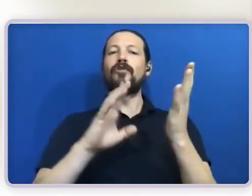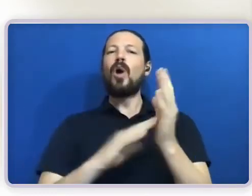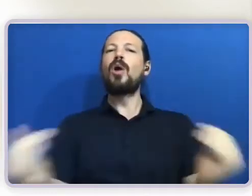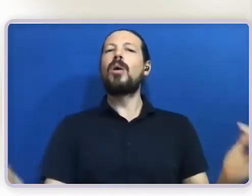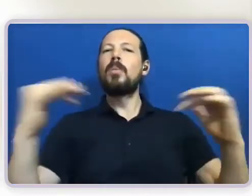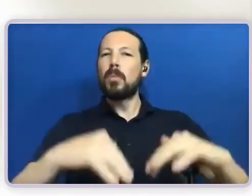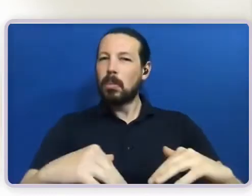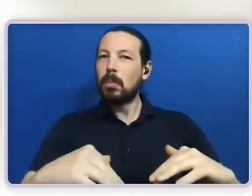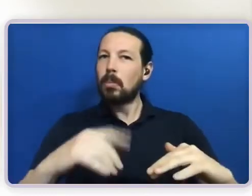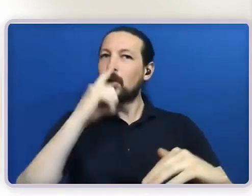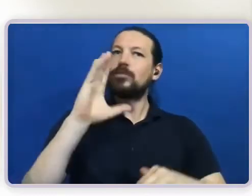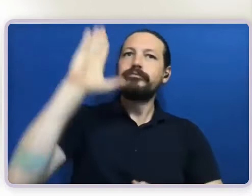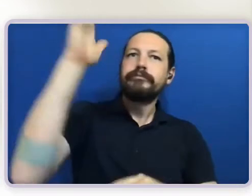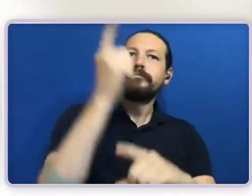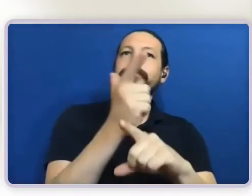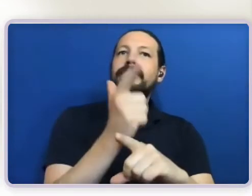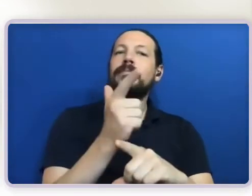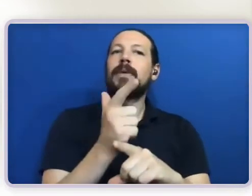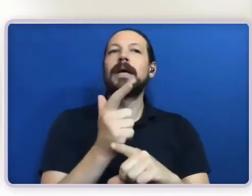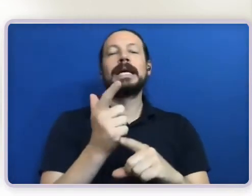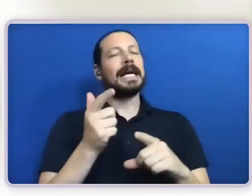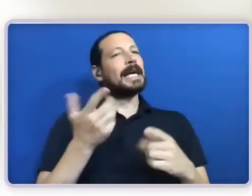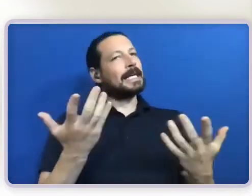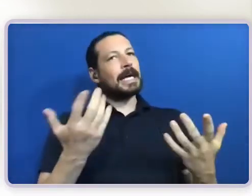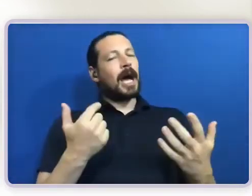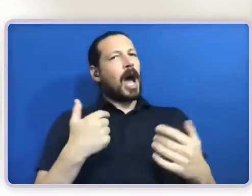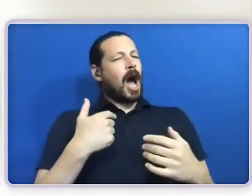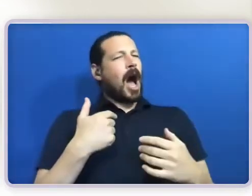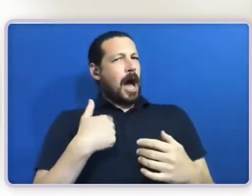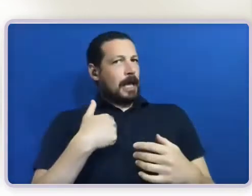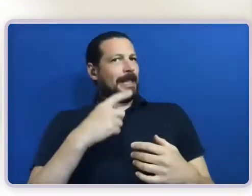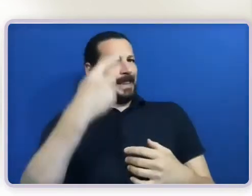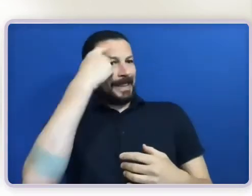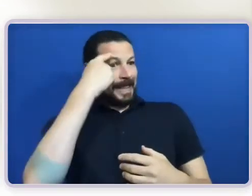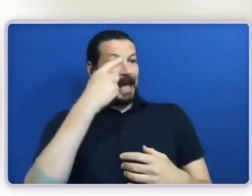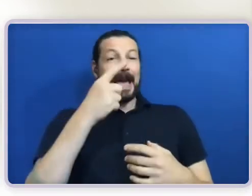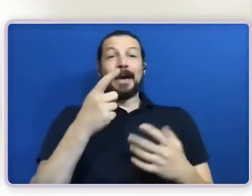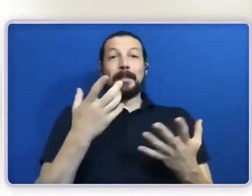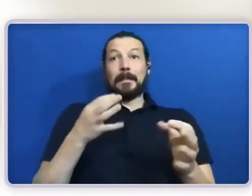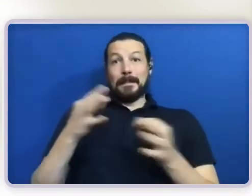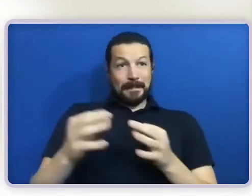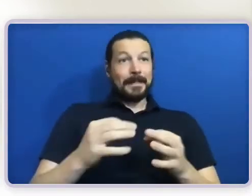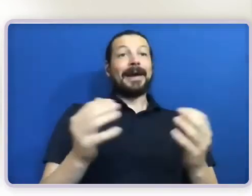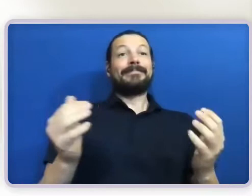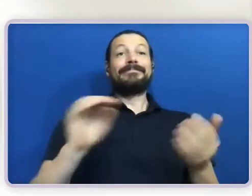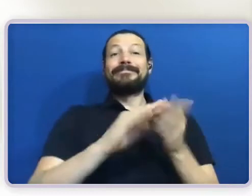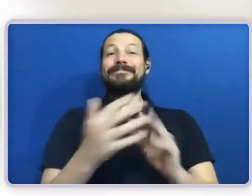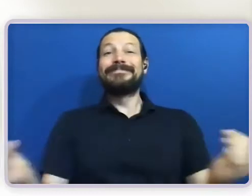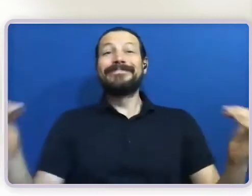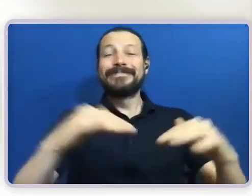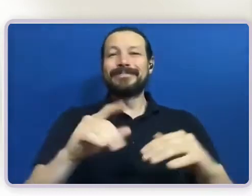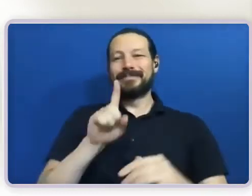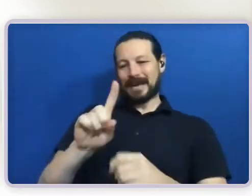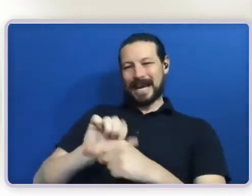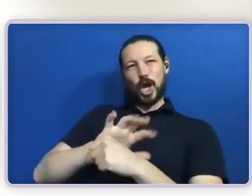My understanding is this is really on hold at the moment because of COVID, but the Commission is still working and doing a